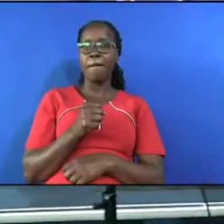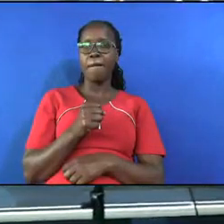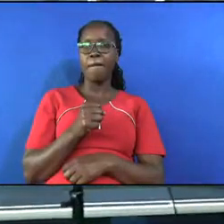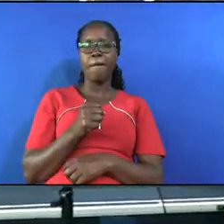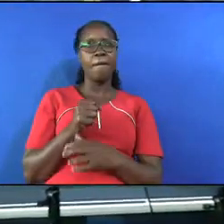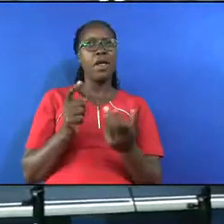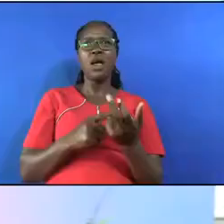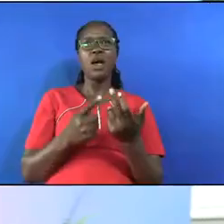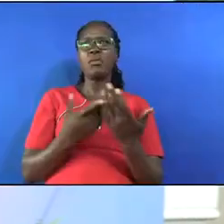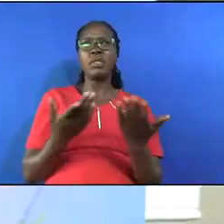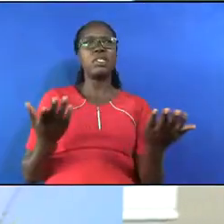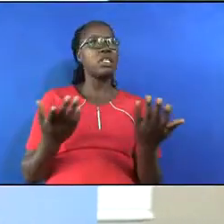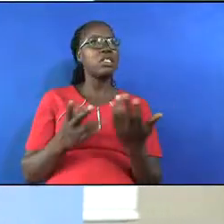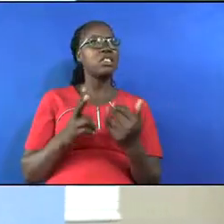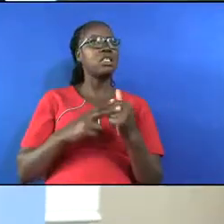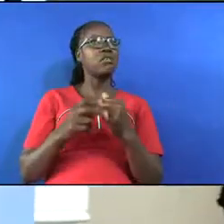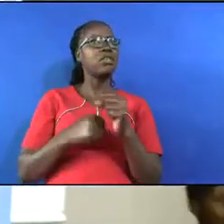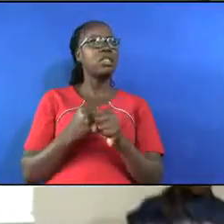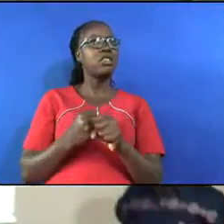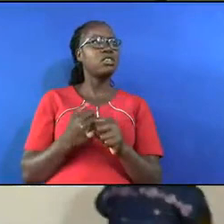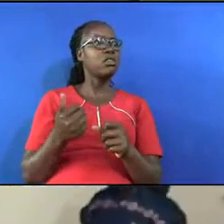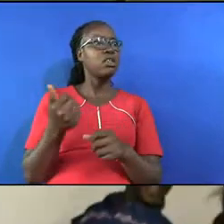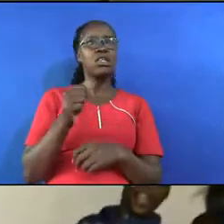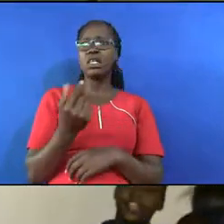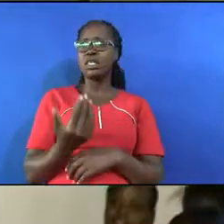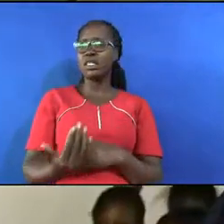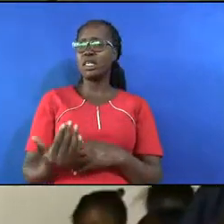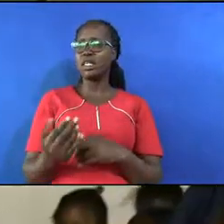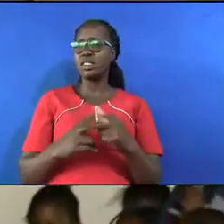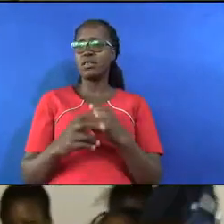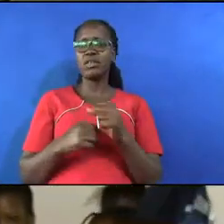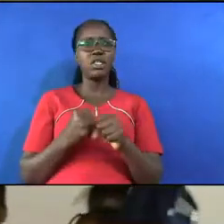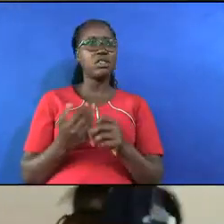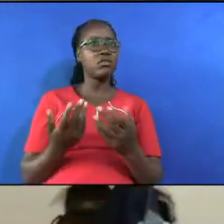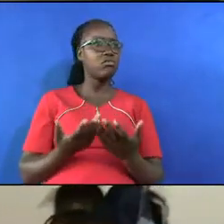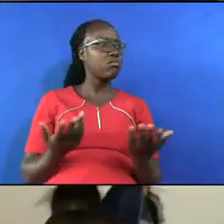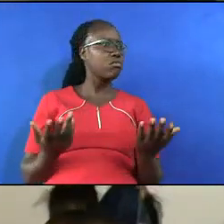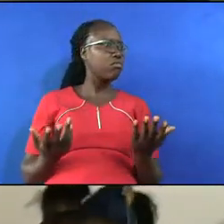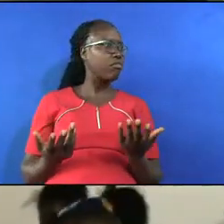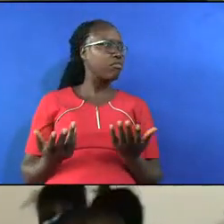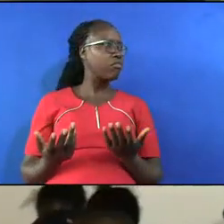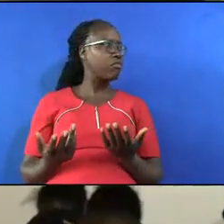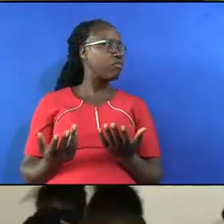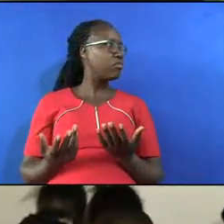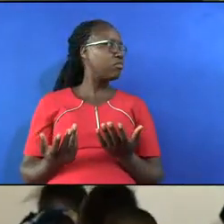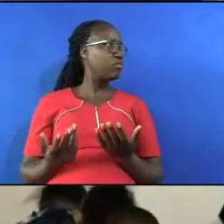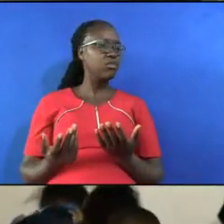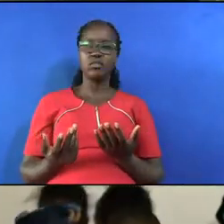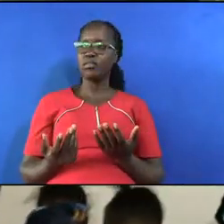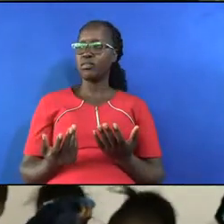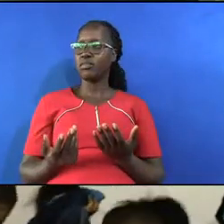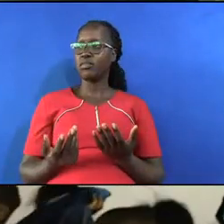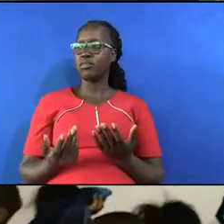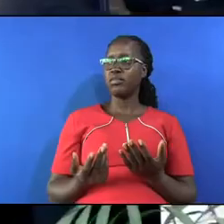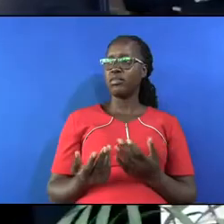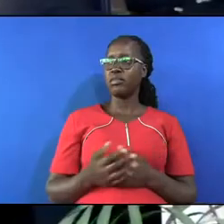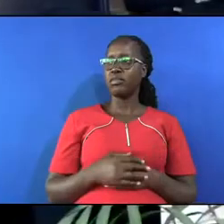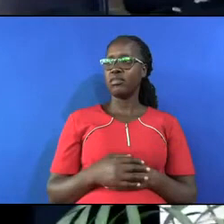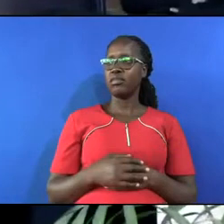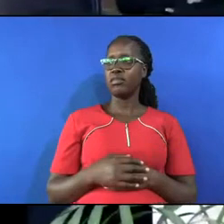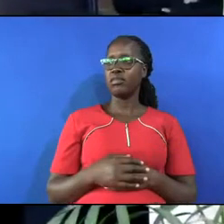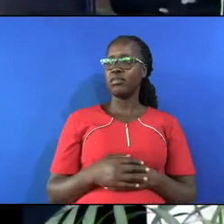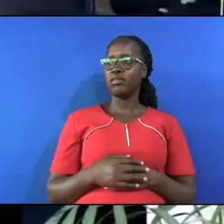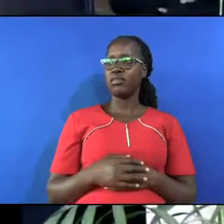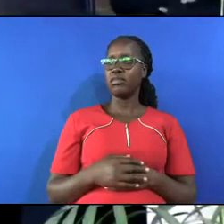how many of us are 7 years old? Anyone who is 7 years old? Don't lie, God is watching. You